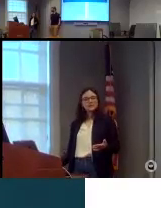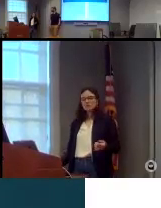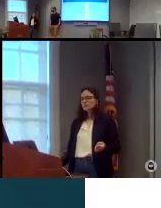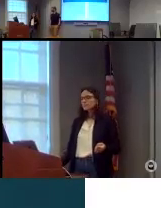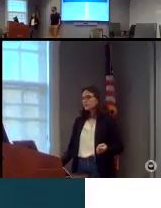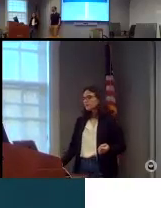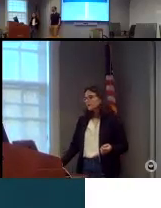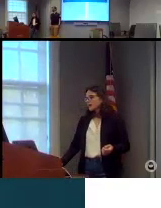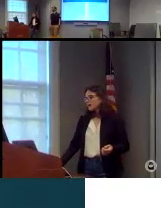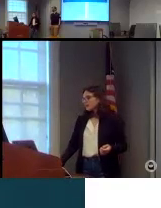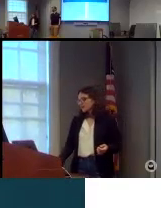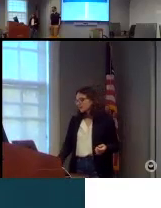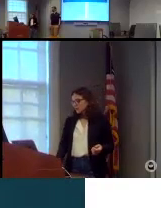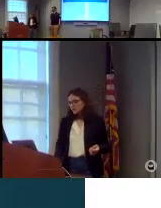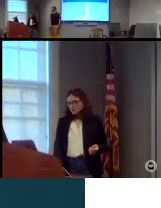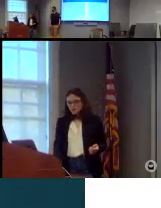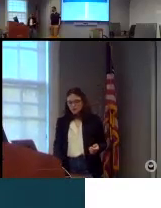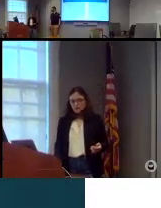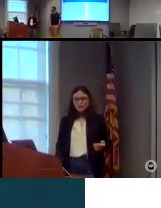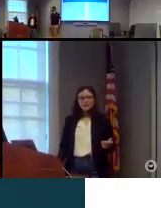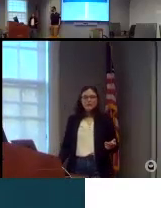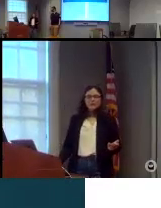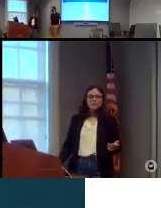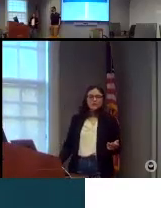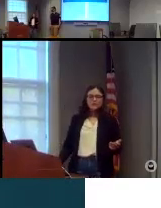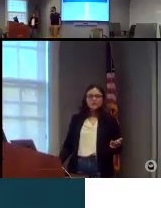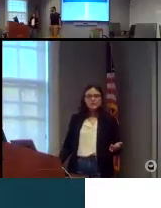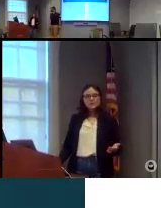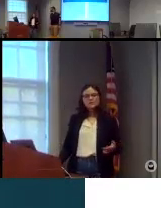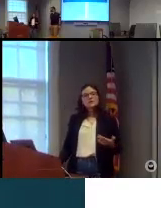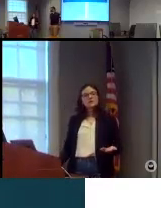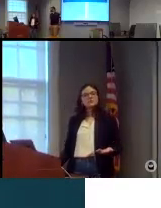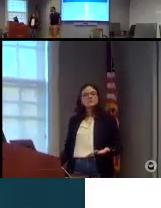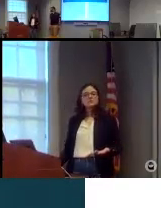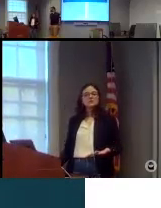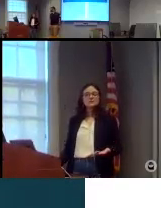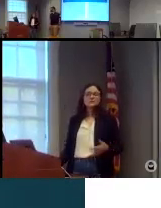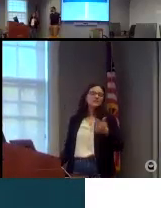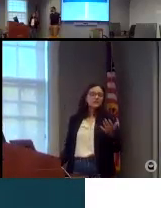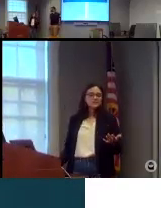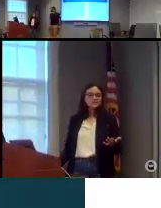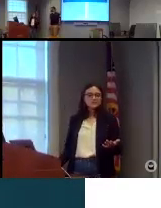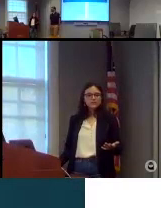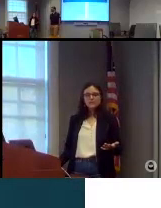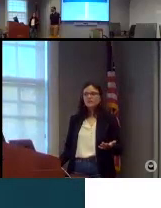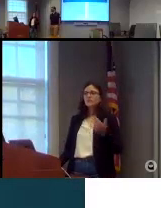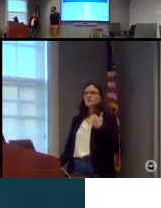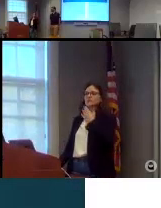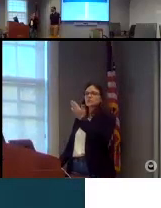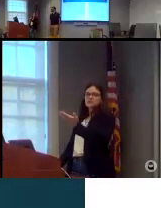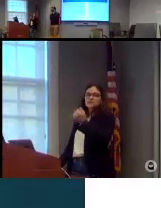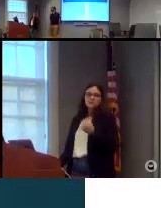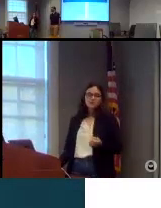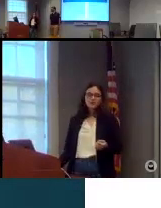Oakland National Laboratory. And then we also are creating a no-strike list location for targeted for protected